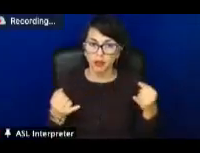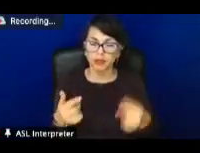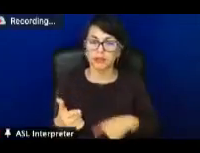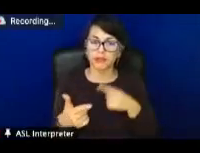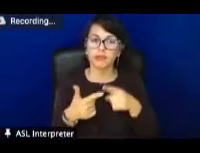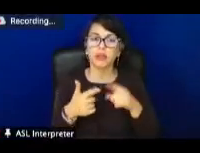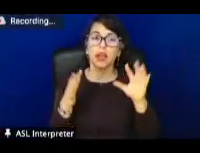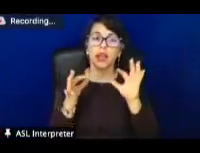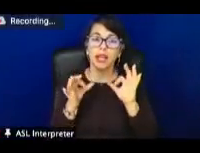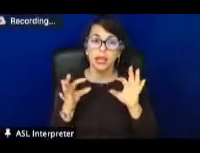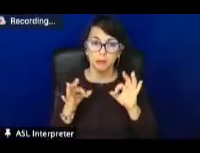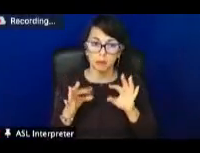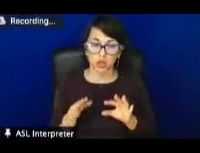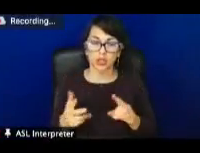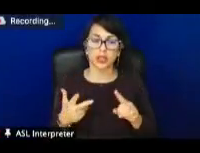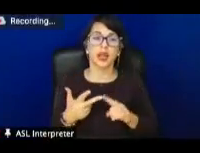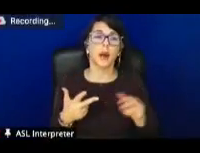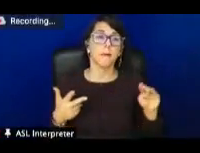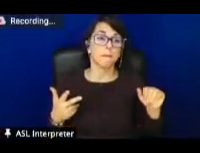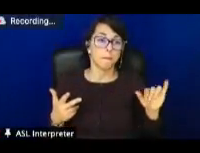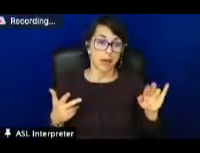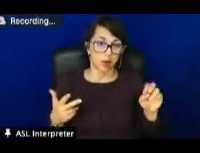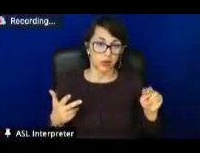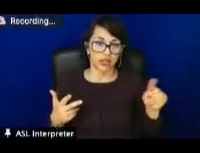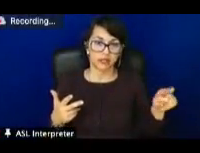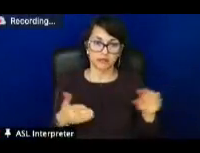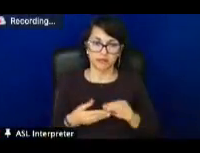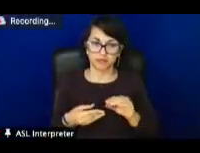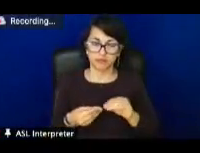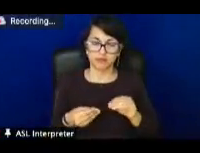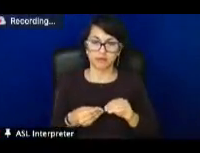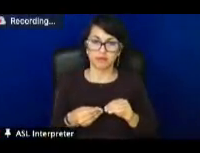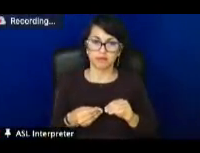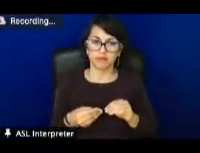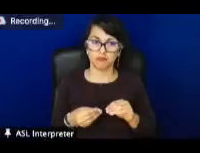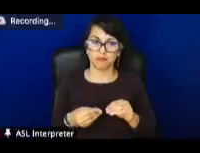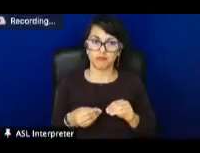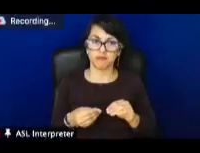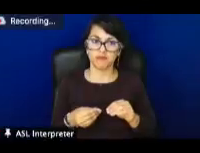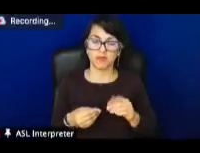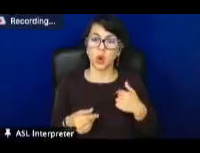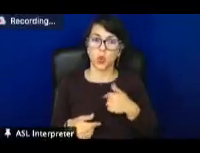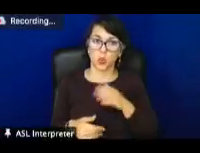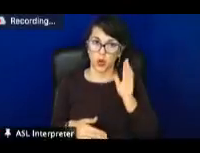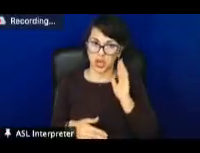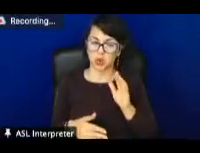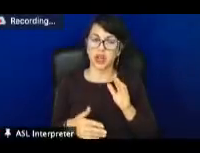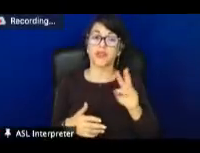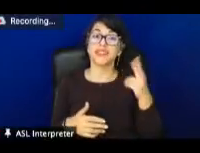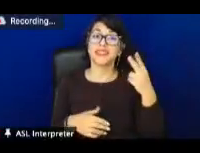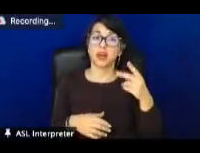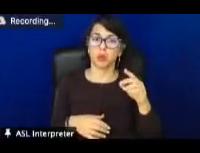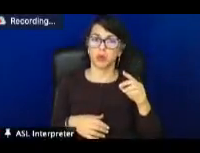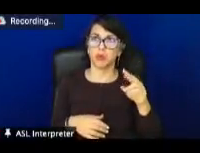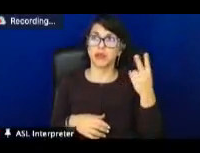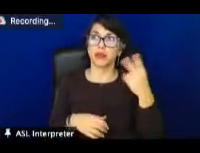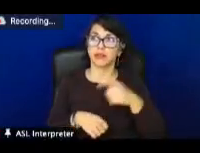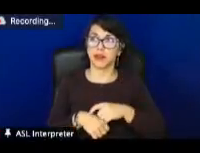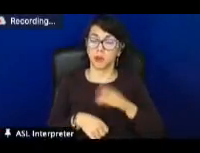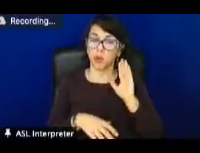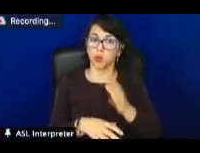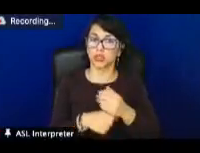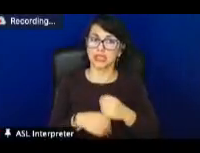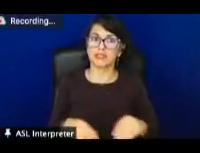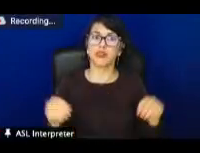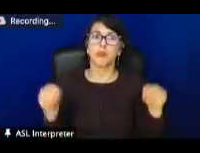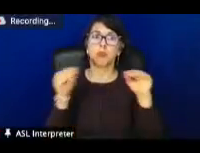Marion correctly said, this time we'll also be getting a great deal of full maps, because anyone can, the tools are available to